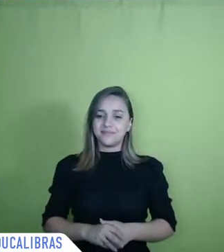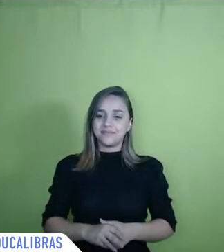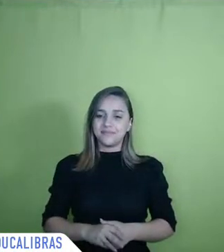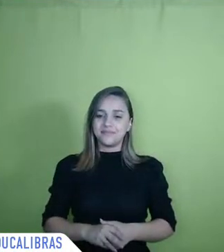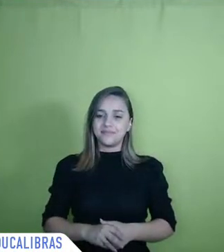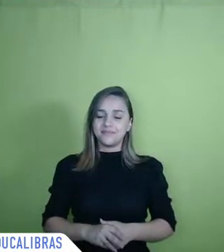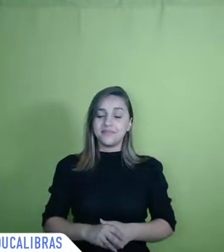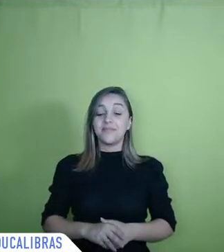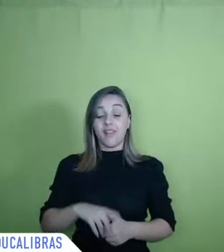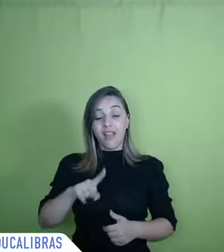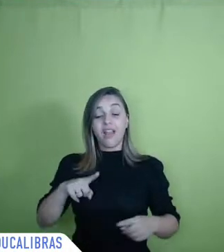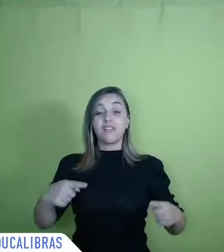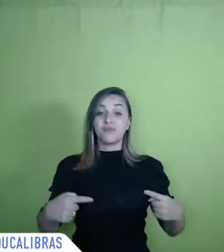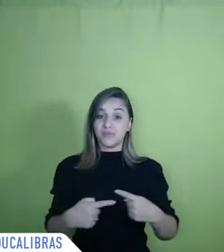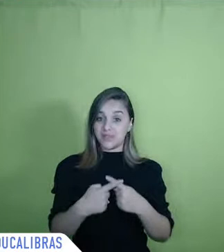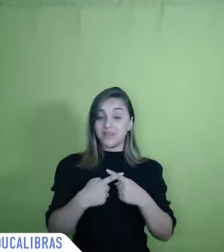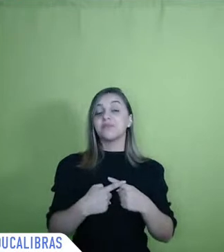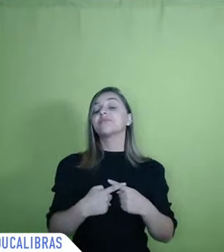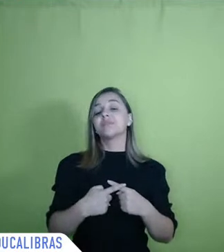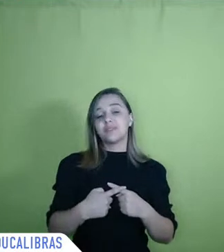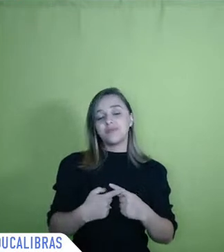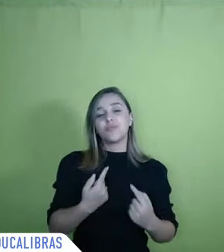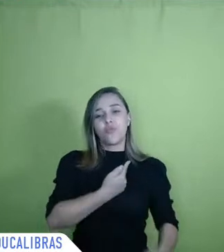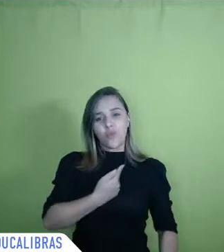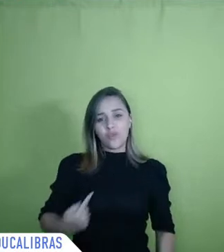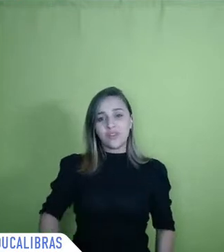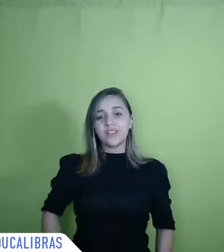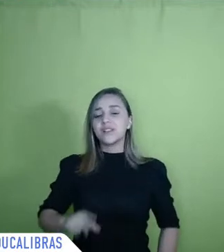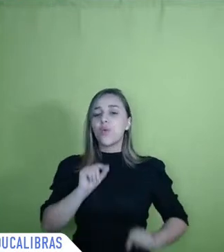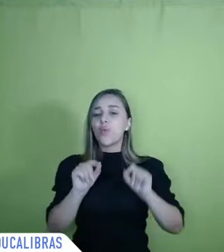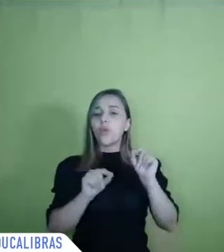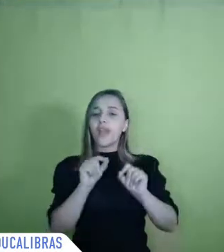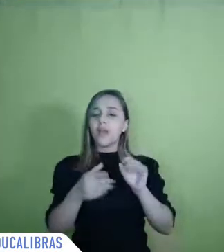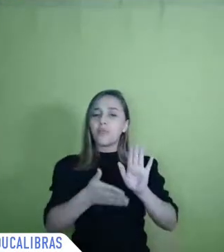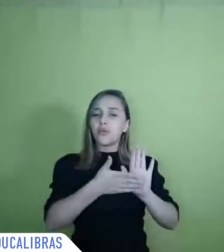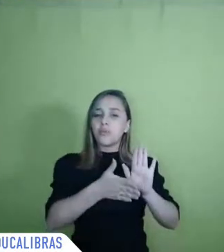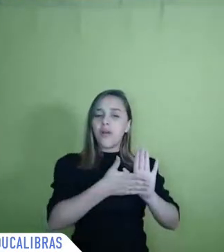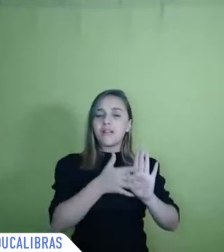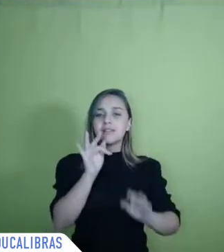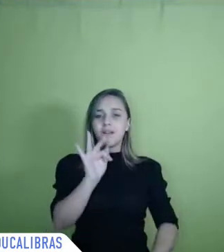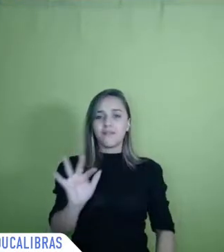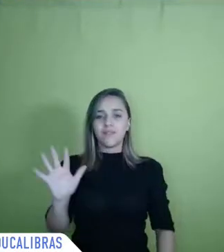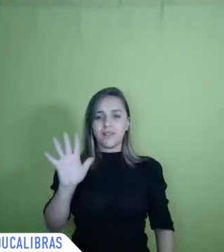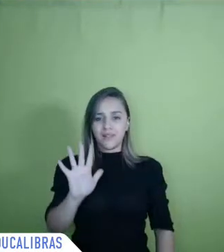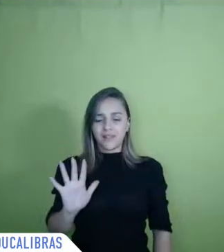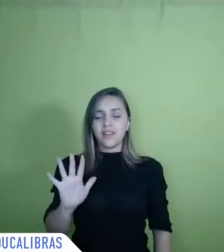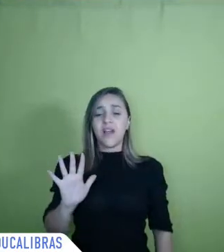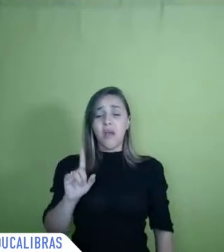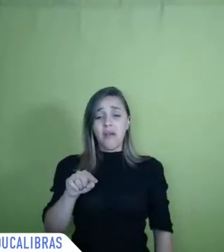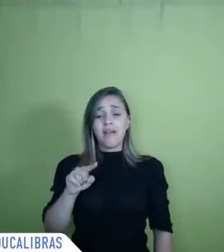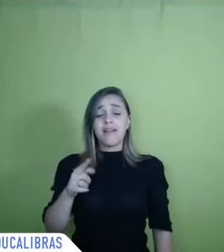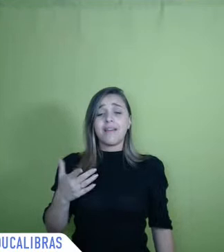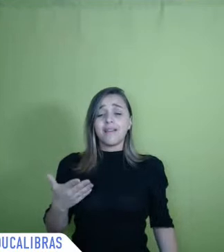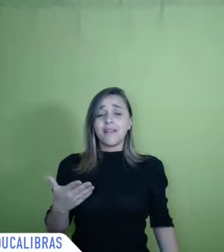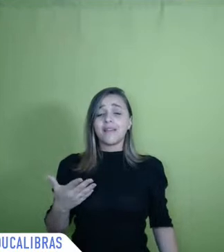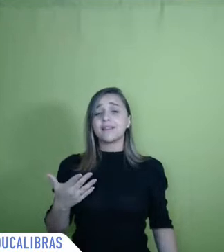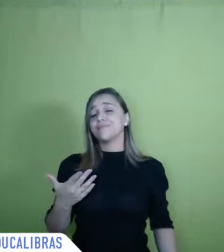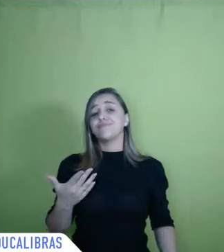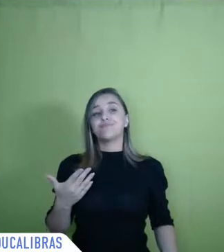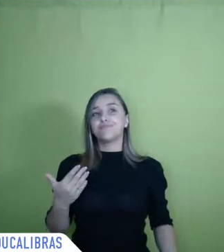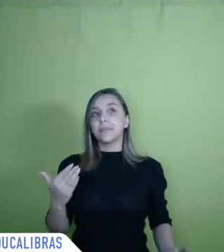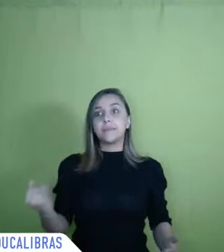Thank you very much for clarifying, Governor Dino, clarifying all the challenges that a governor